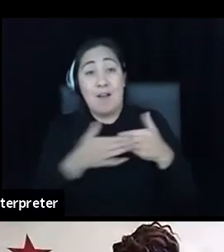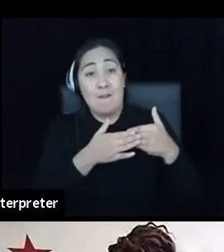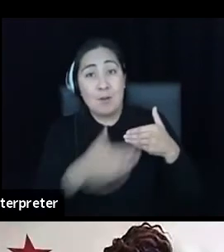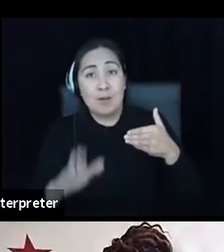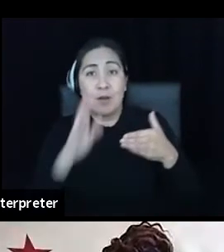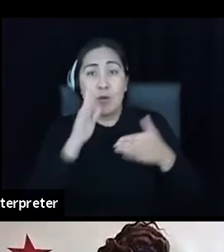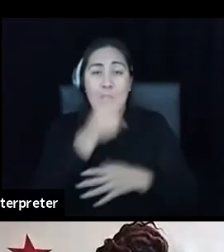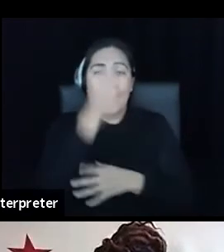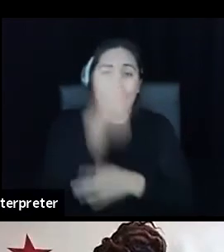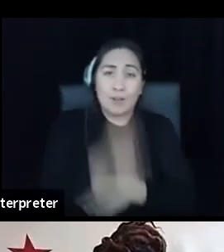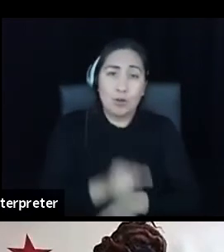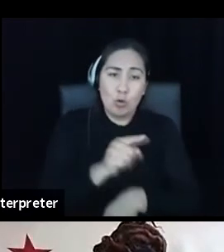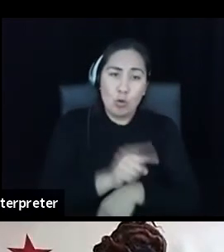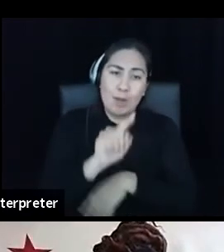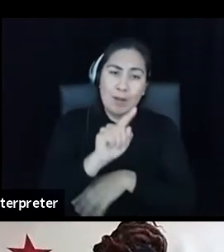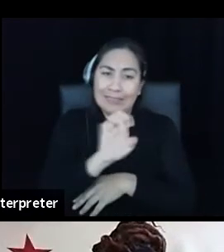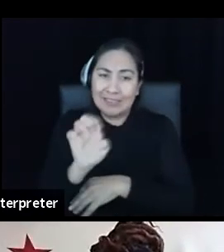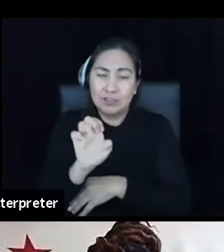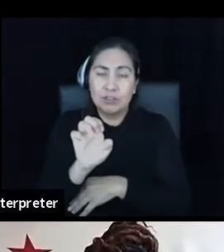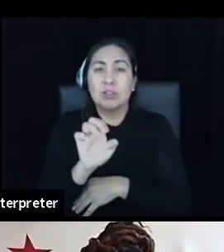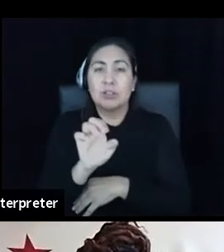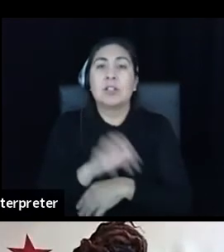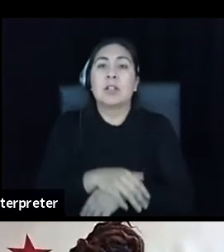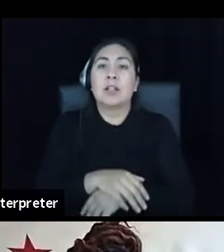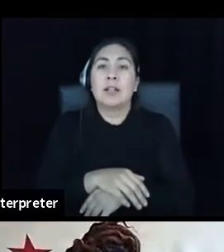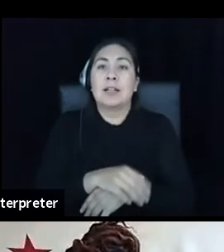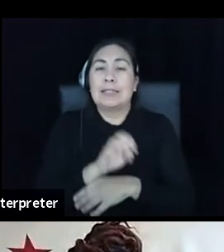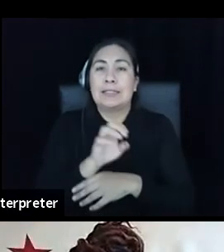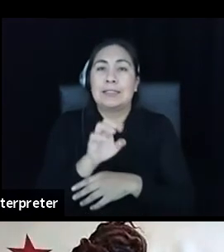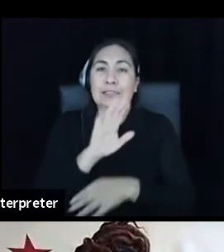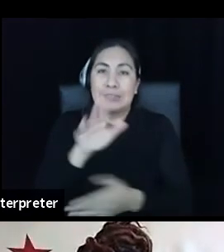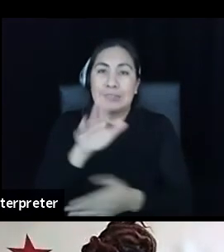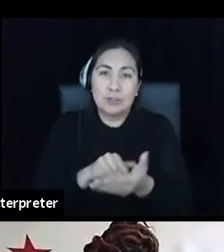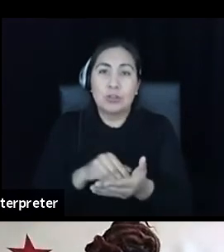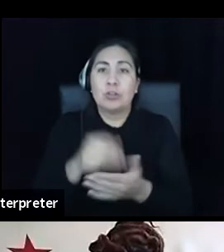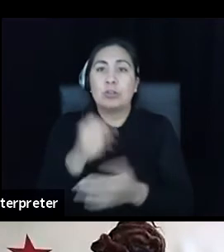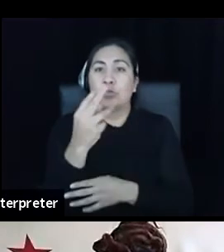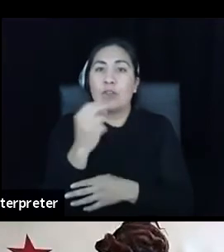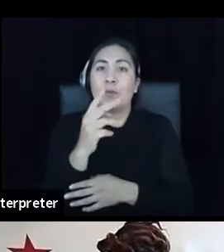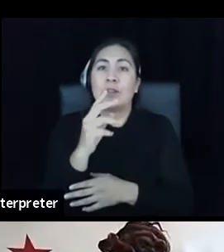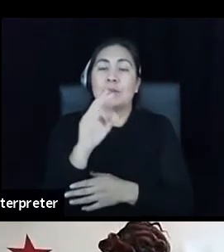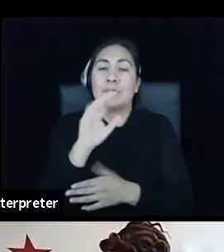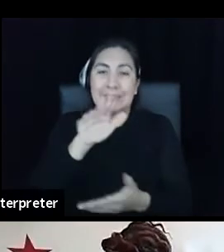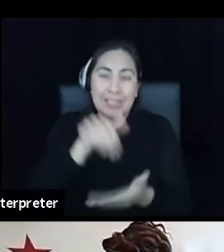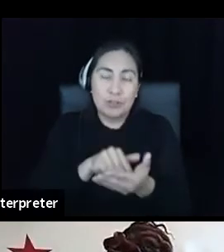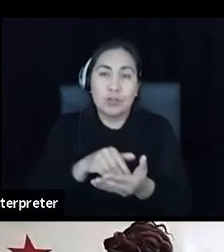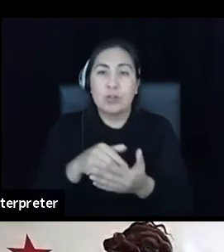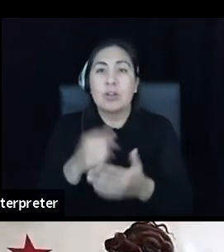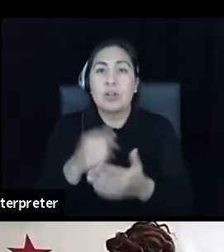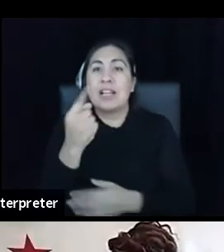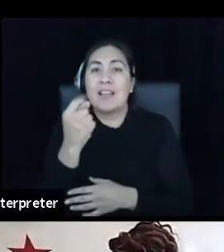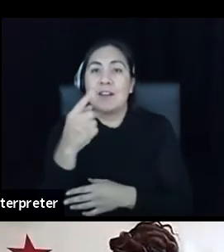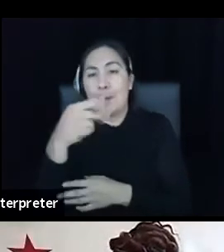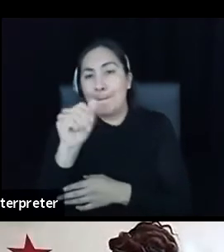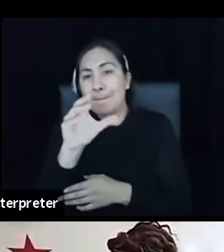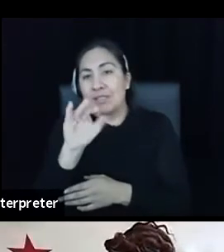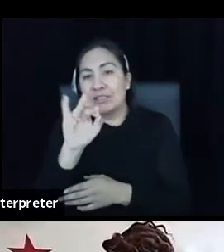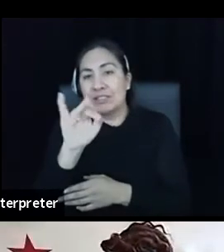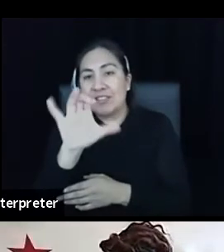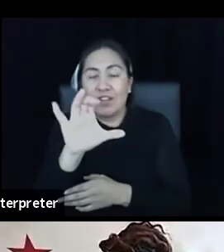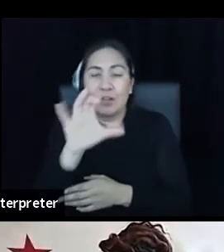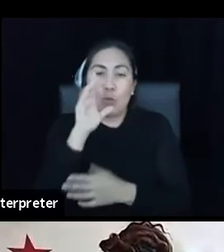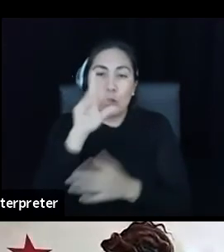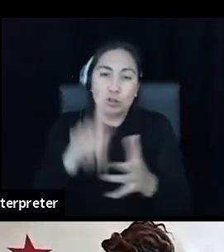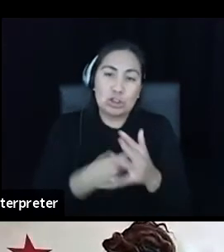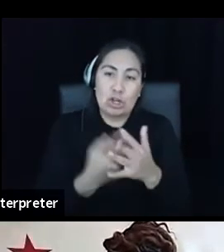Eastern, 1 p.m. Central, 12 p.m. Mountain, 11 a.m. Pacific, starting next week. So we hope that